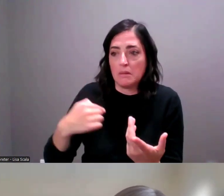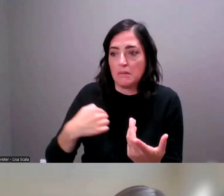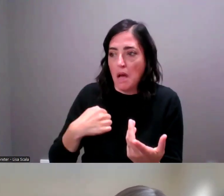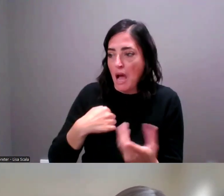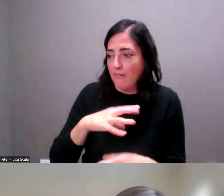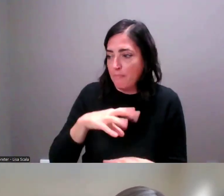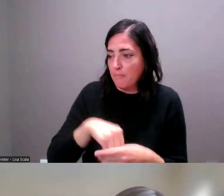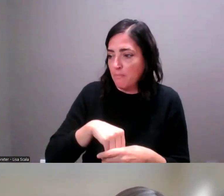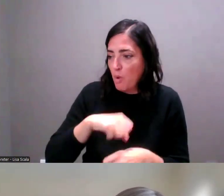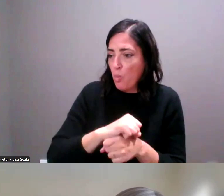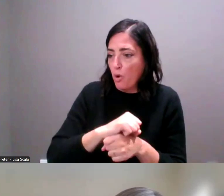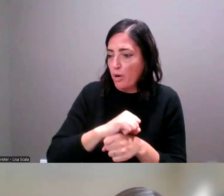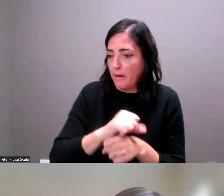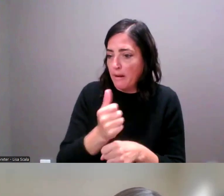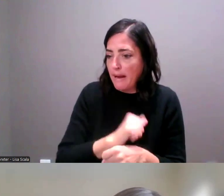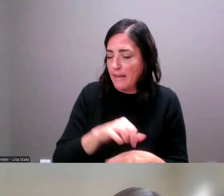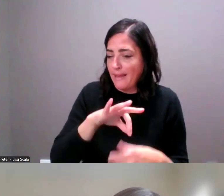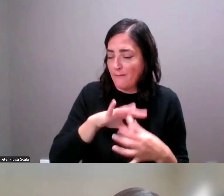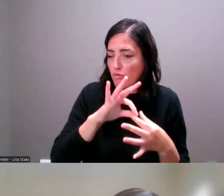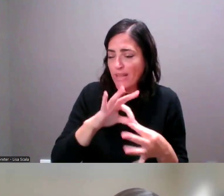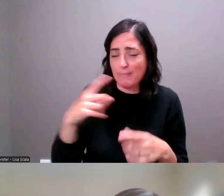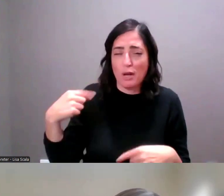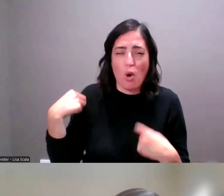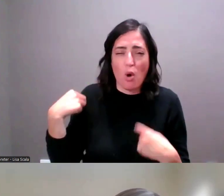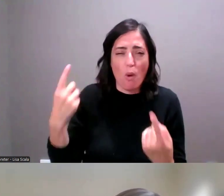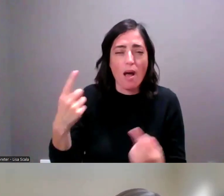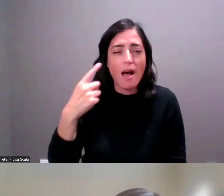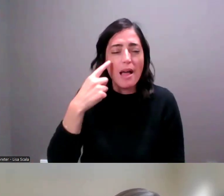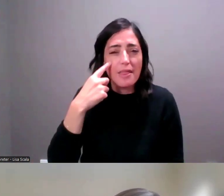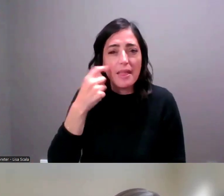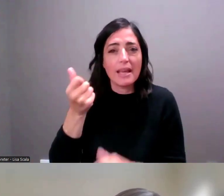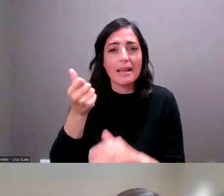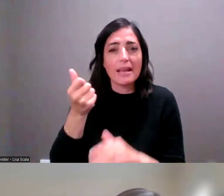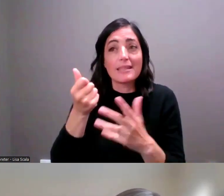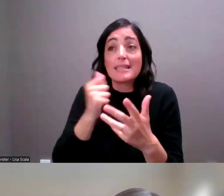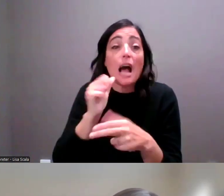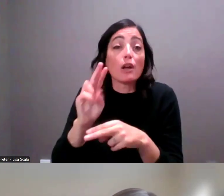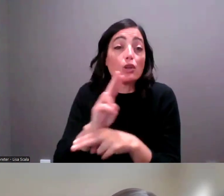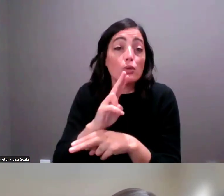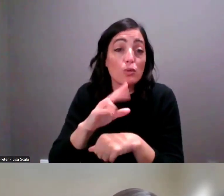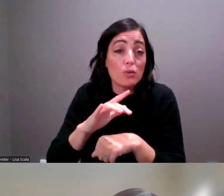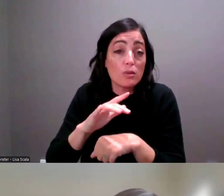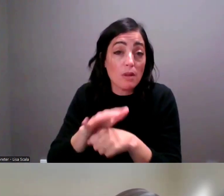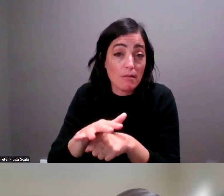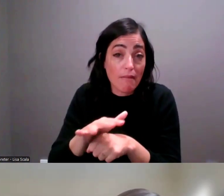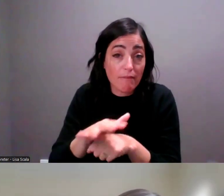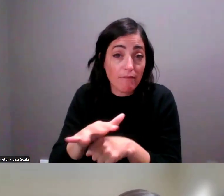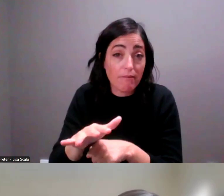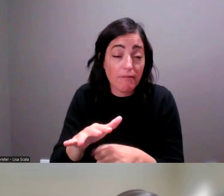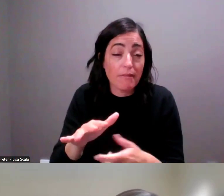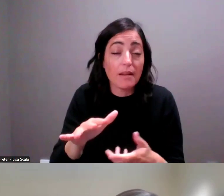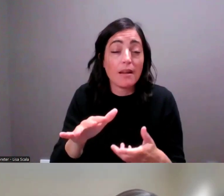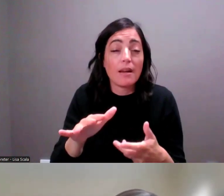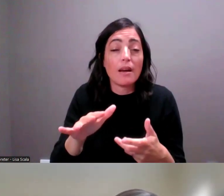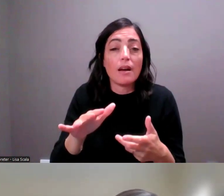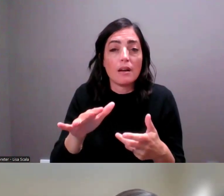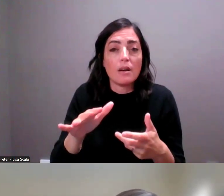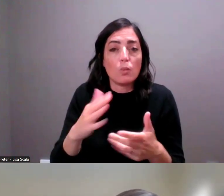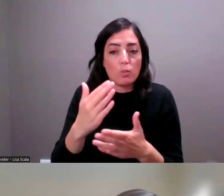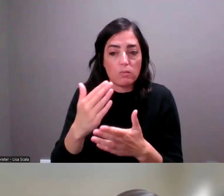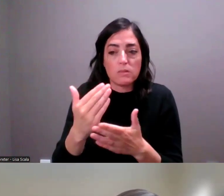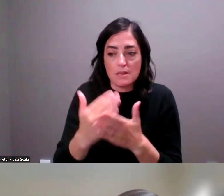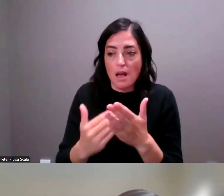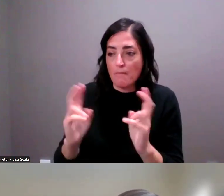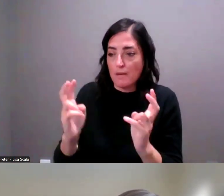been working on anything voting related. I think it is underutilized. We have had issues with